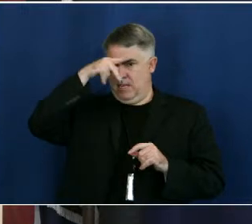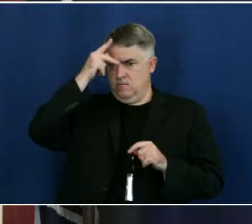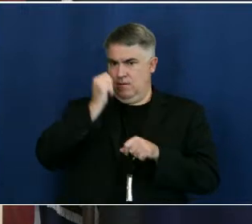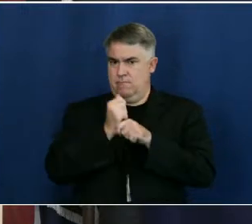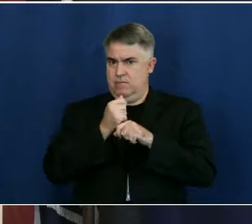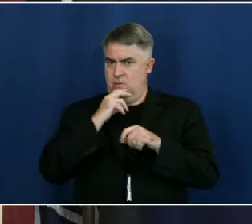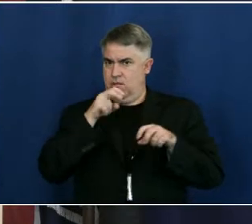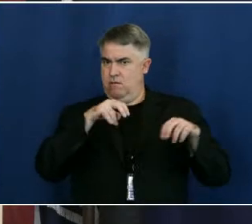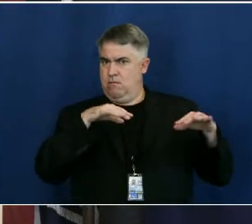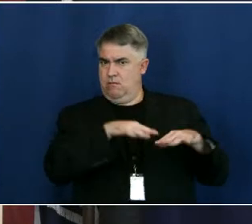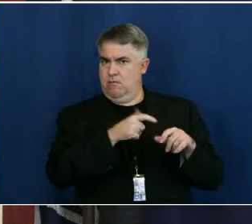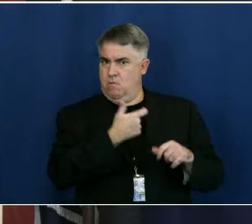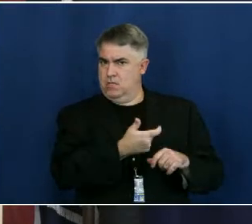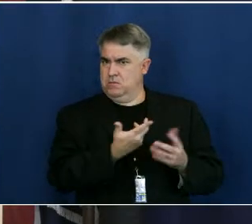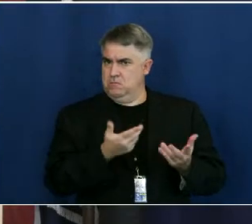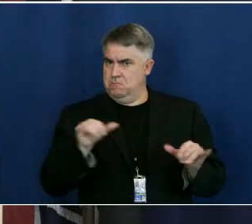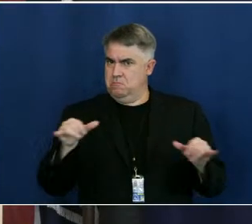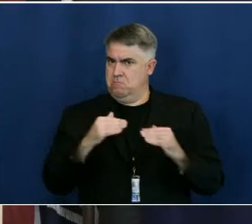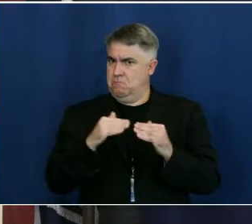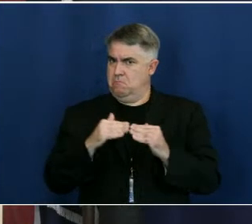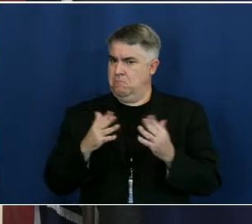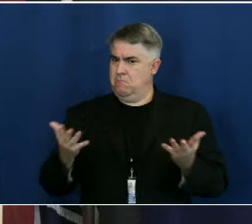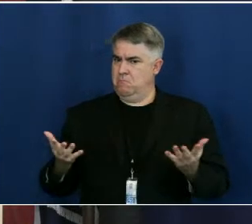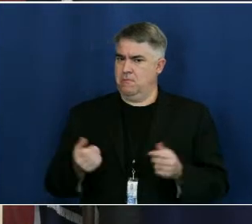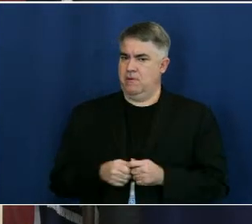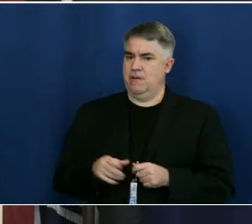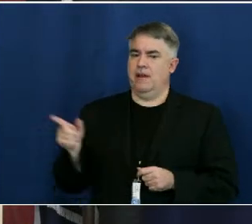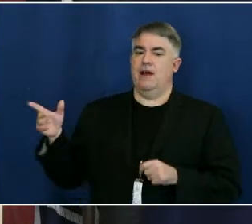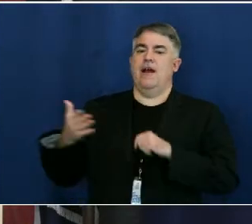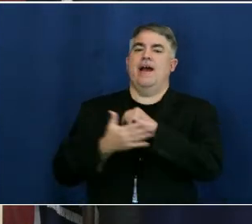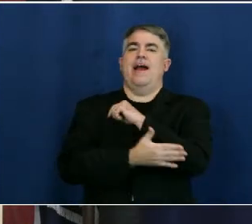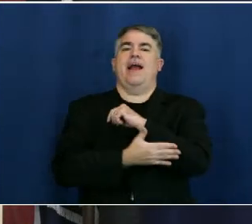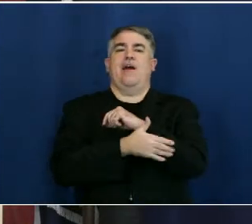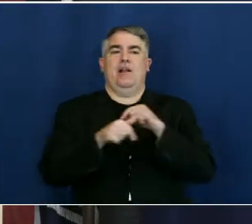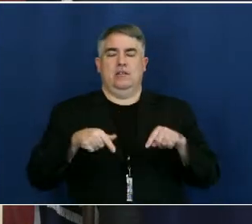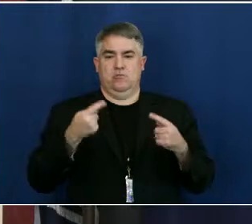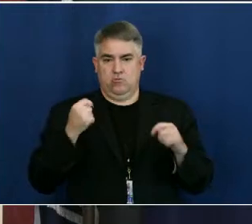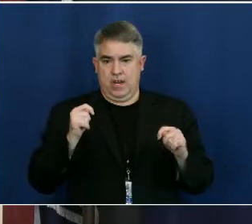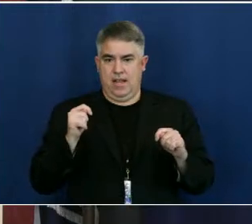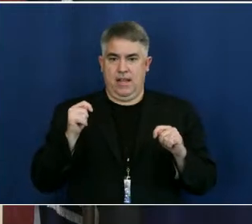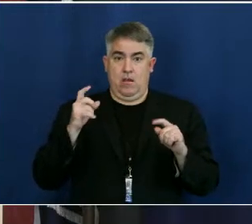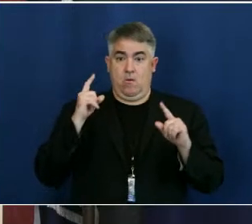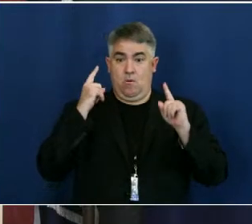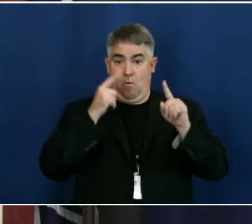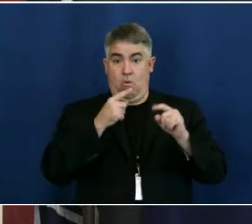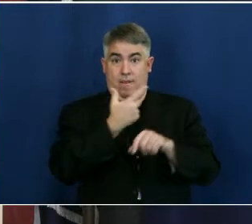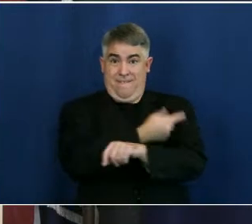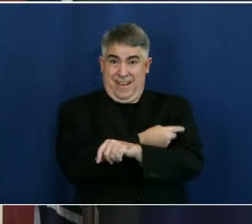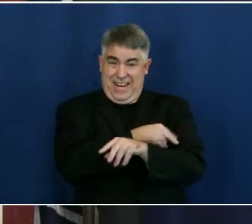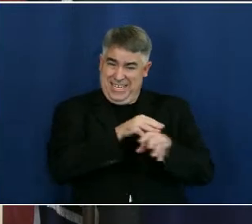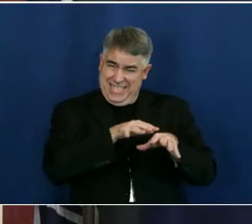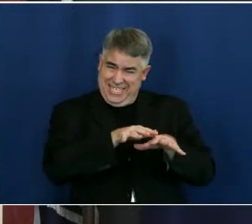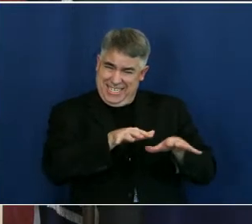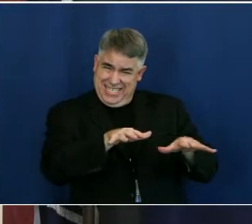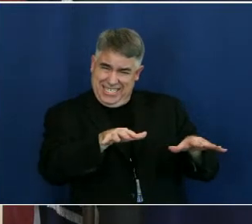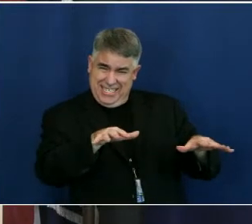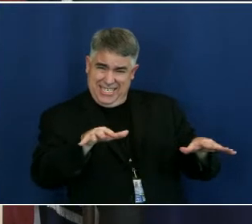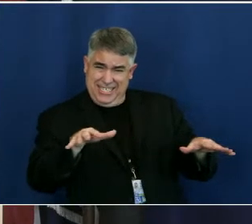vaccinate folks, to put in place things to lower the case count so we can get aspects of our life that we really enjoy back